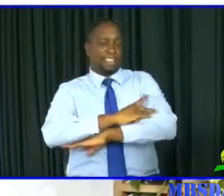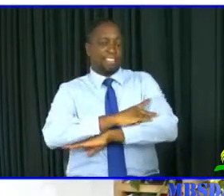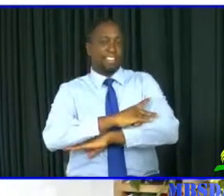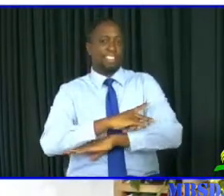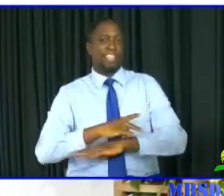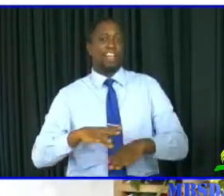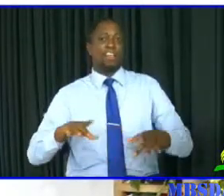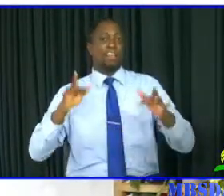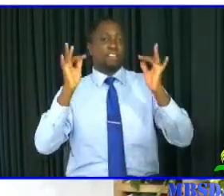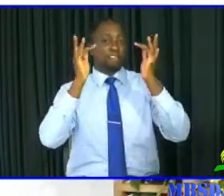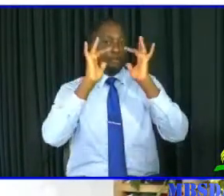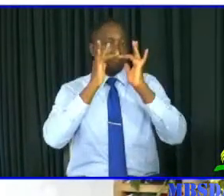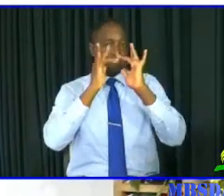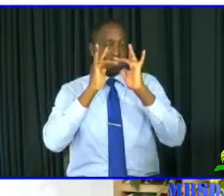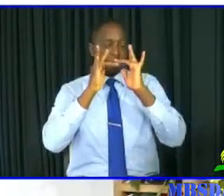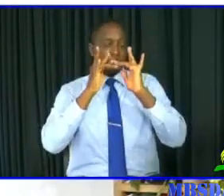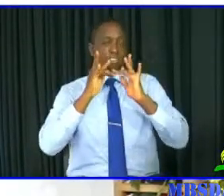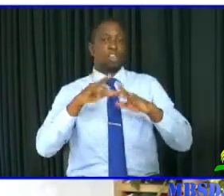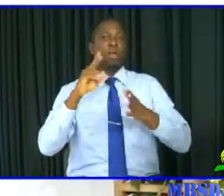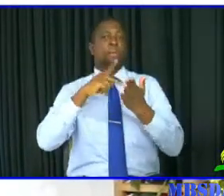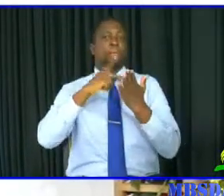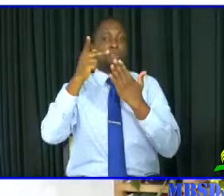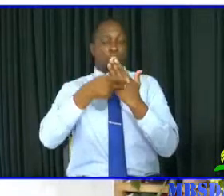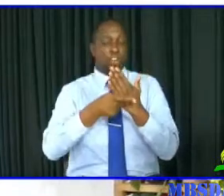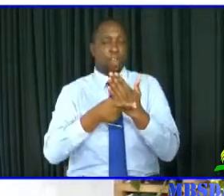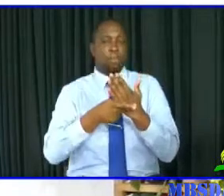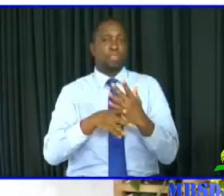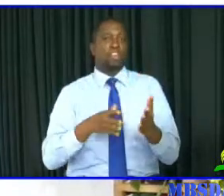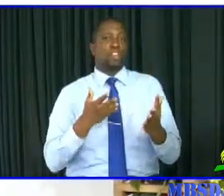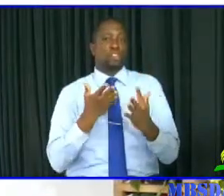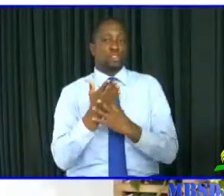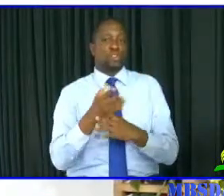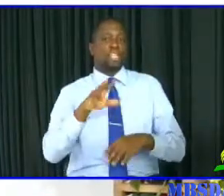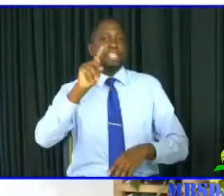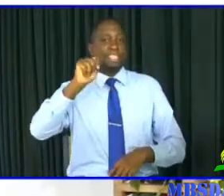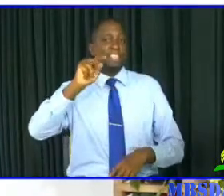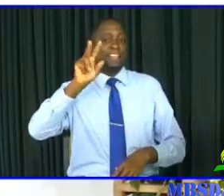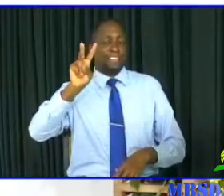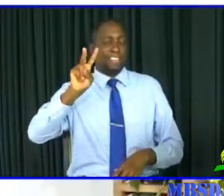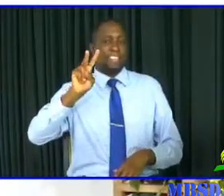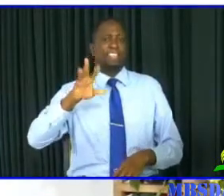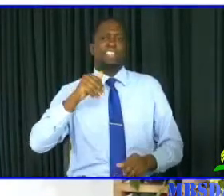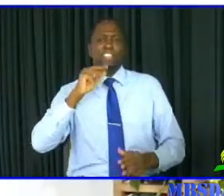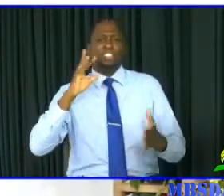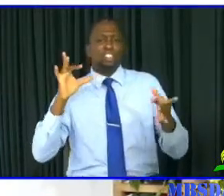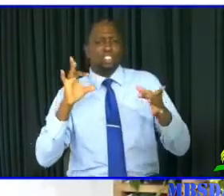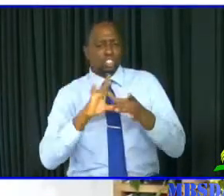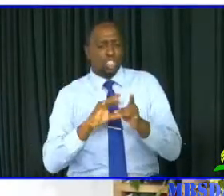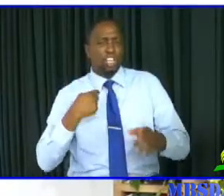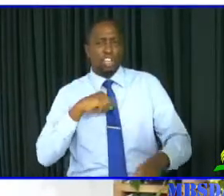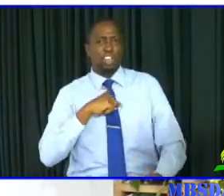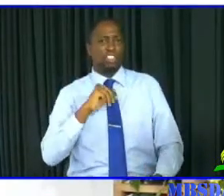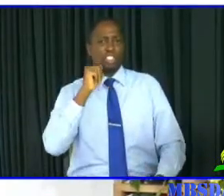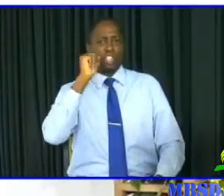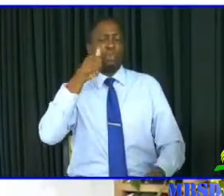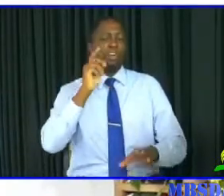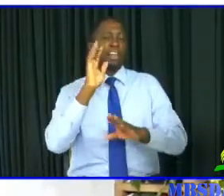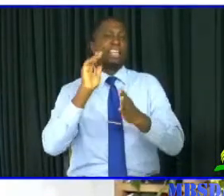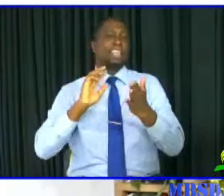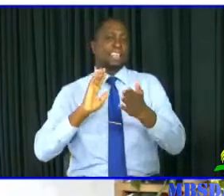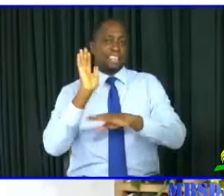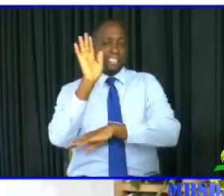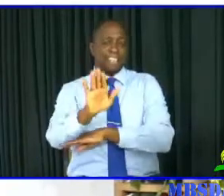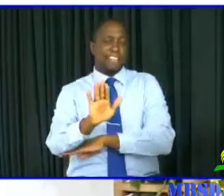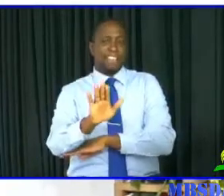series. On your tablet, through radio, on all media. Join us tomorrow evening. I am Omar Oliphant, and on behalf